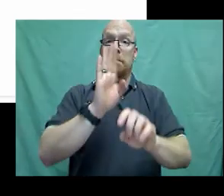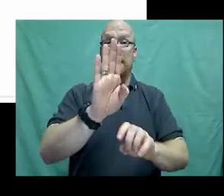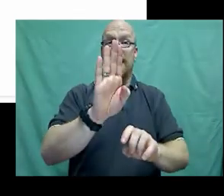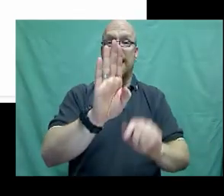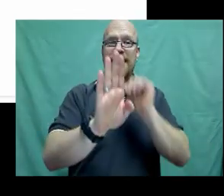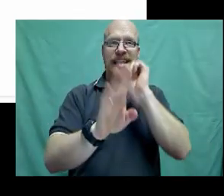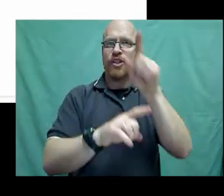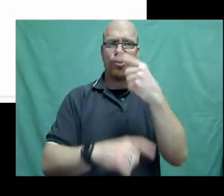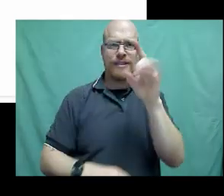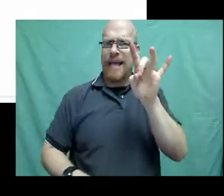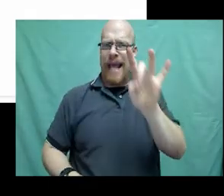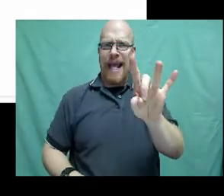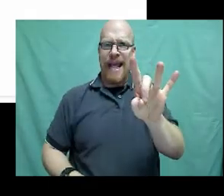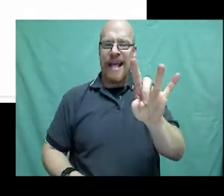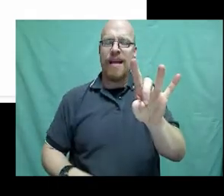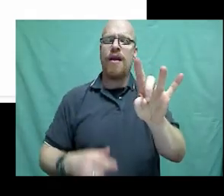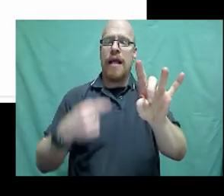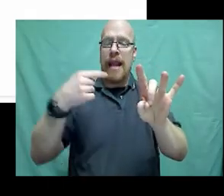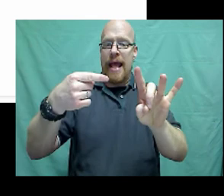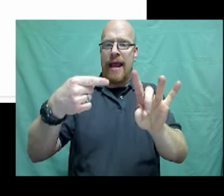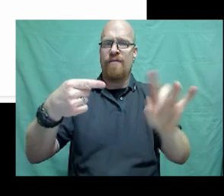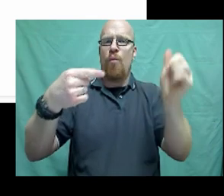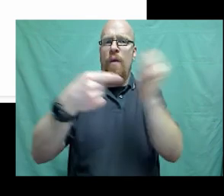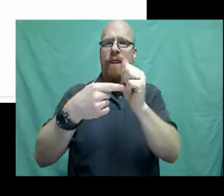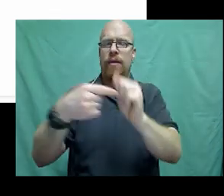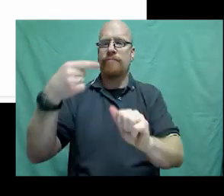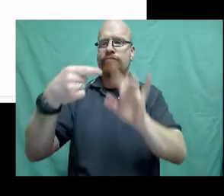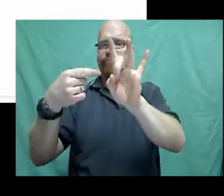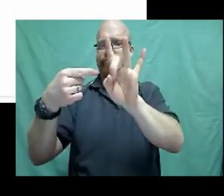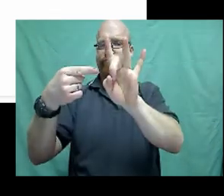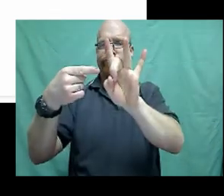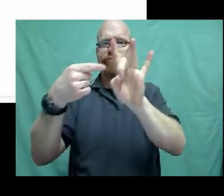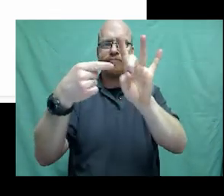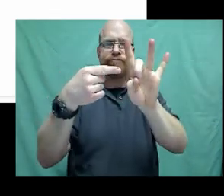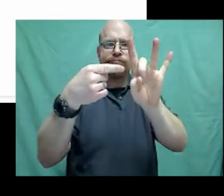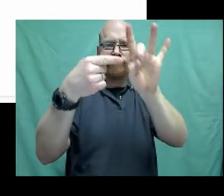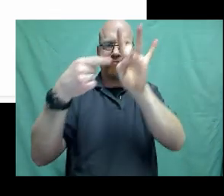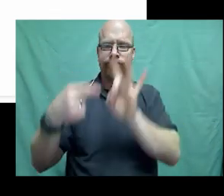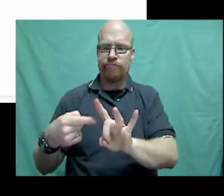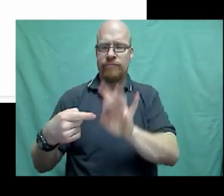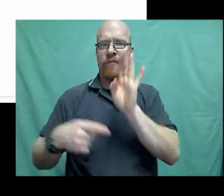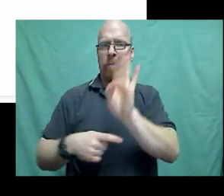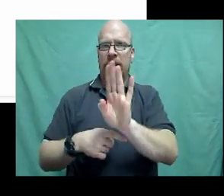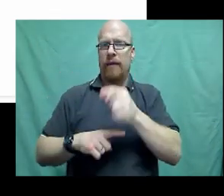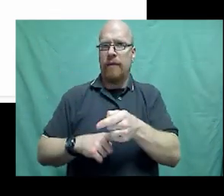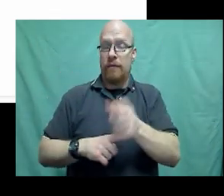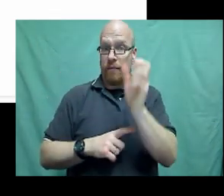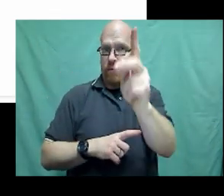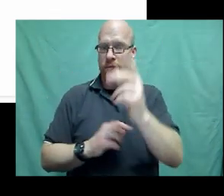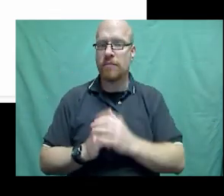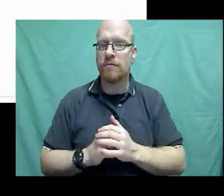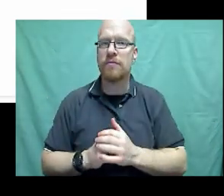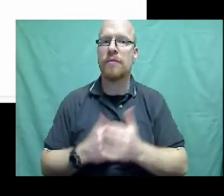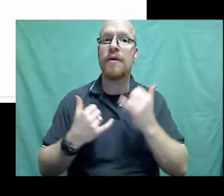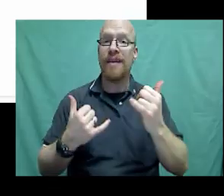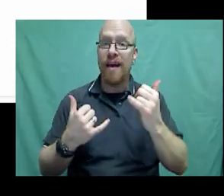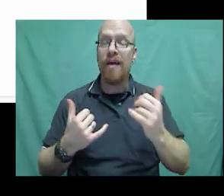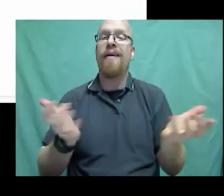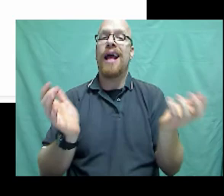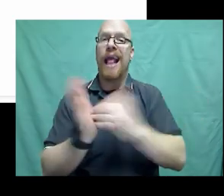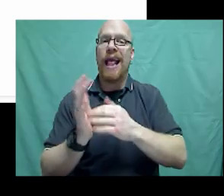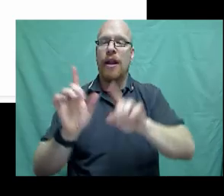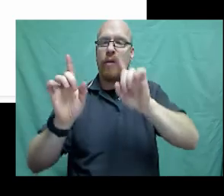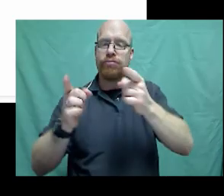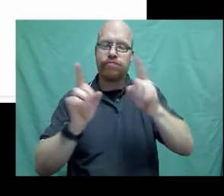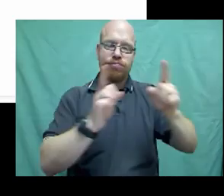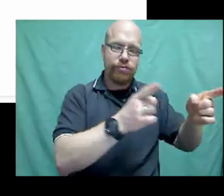Okay, now you'll see b isn't just 8, it's negative 8, because in our equation we have negative 8x. We have to keep our